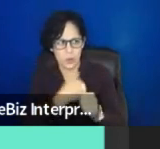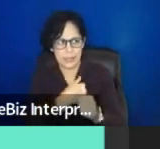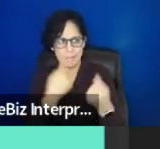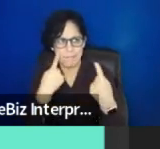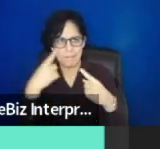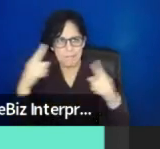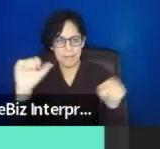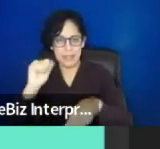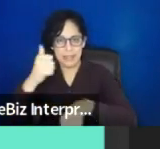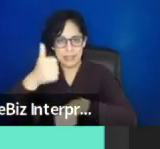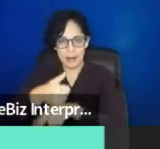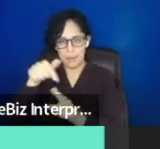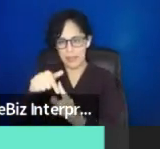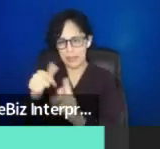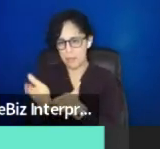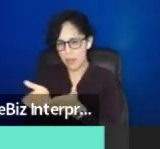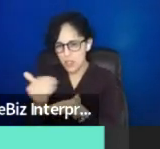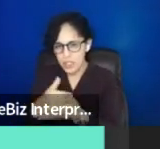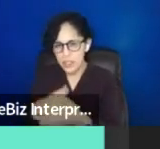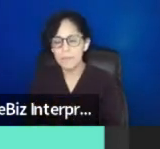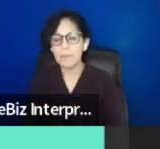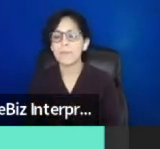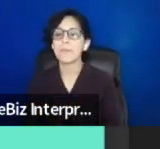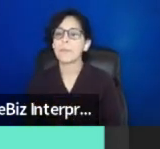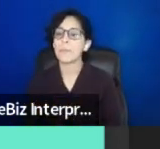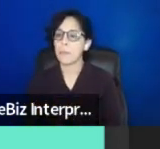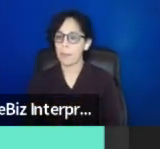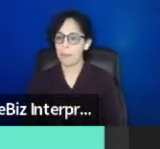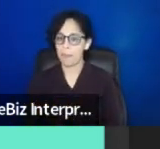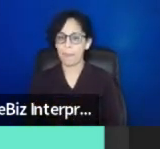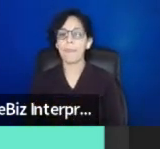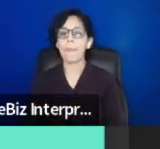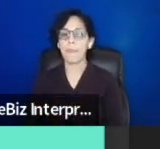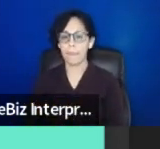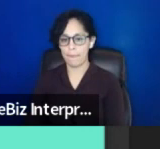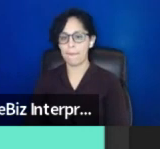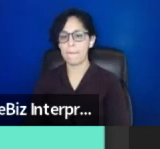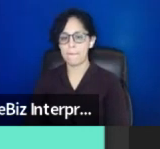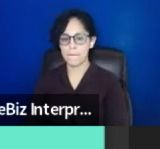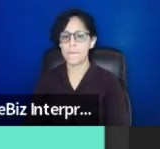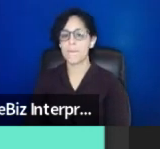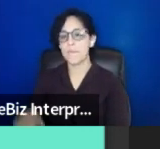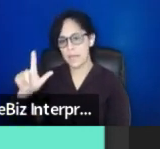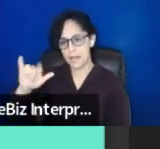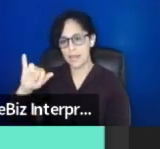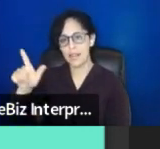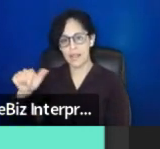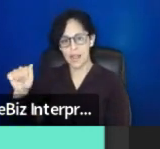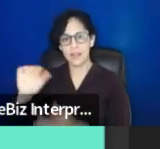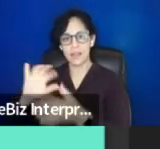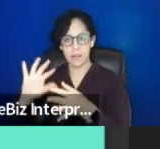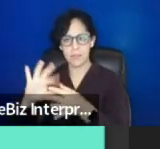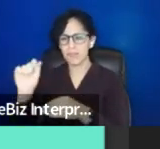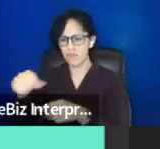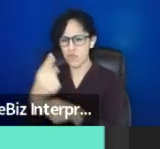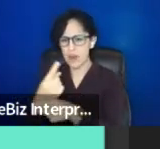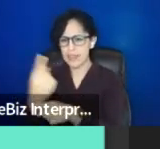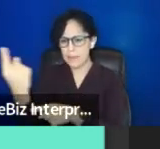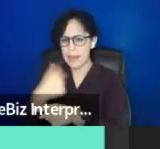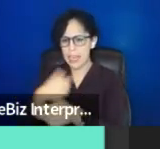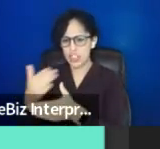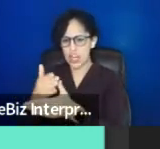yeah. I will say also something that I shared with Rachel in our original conversation. I think that